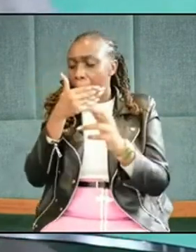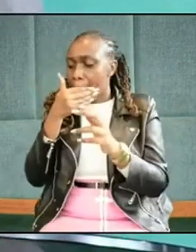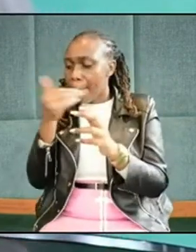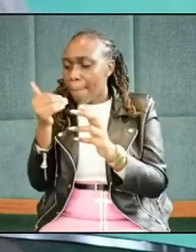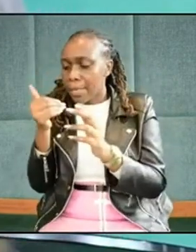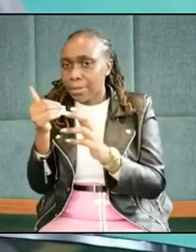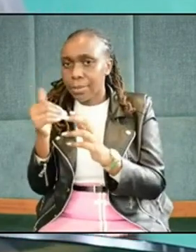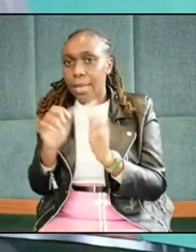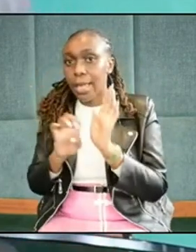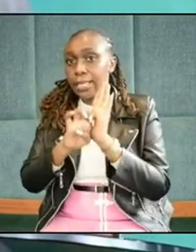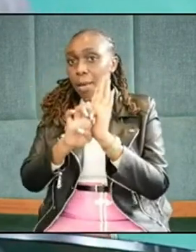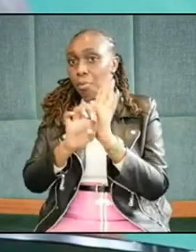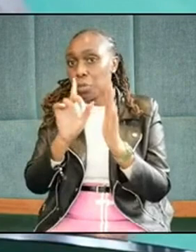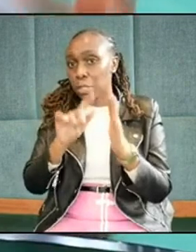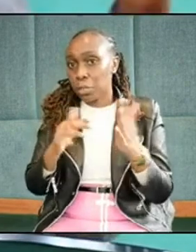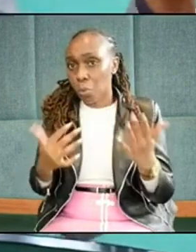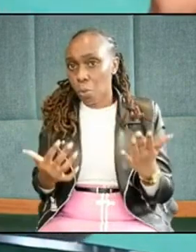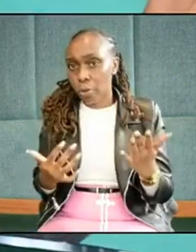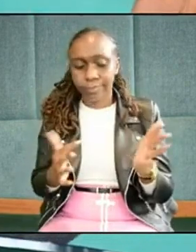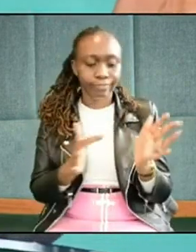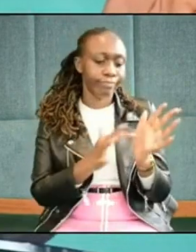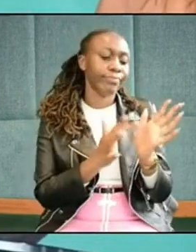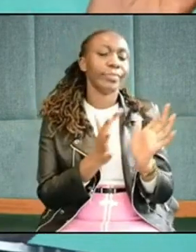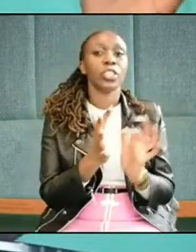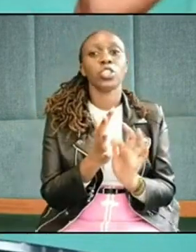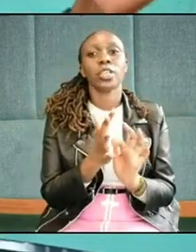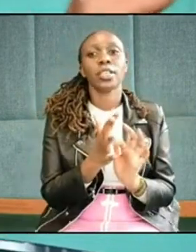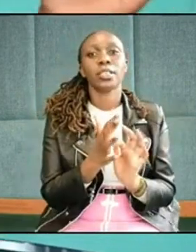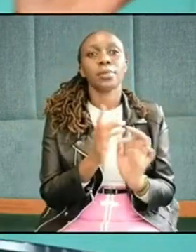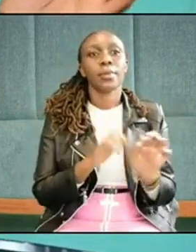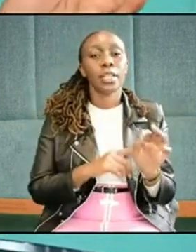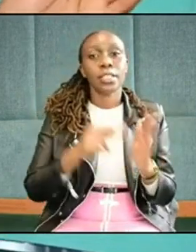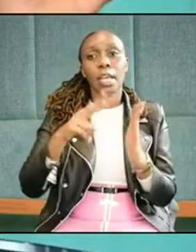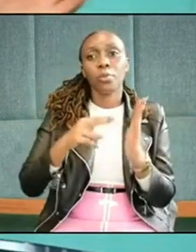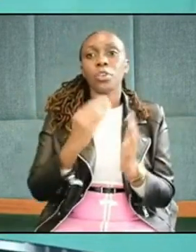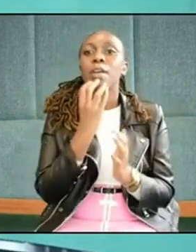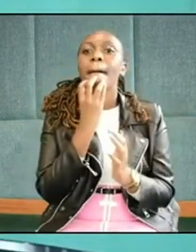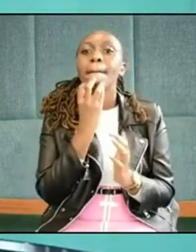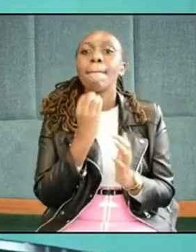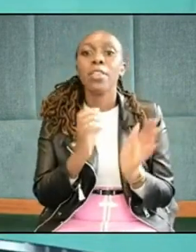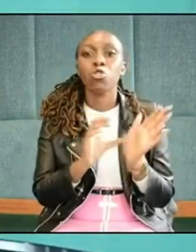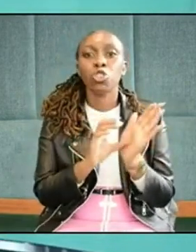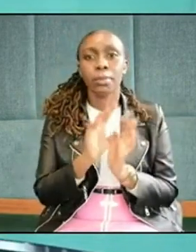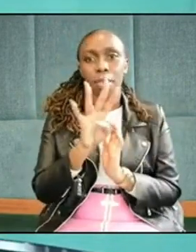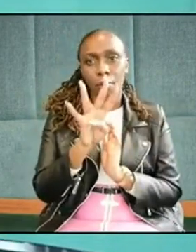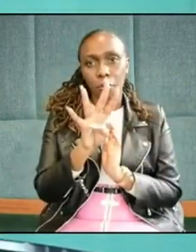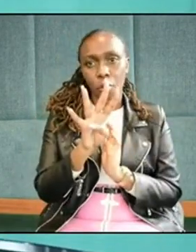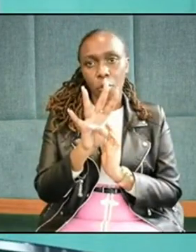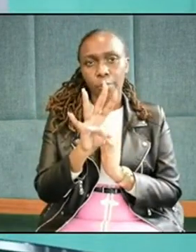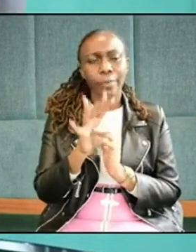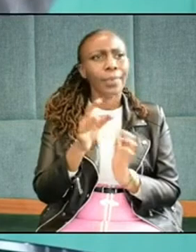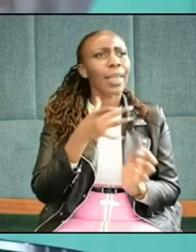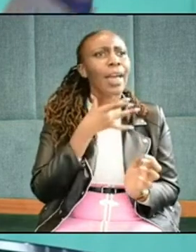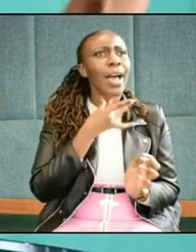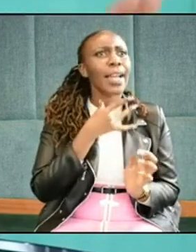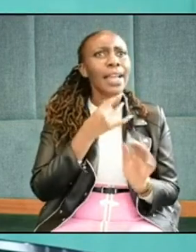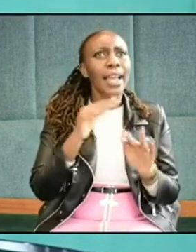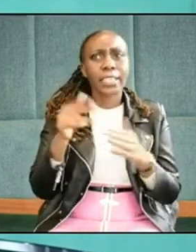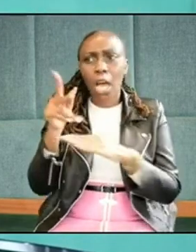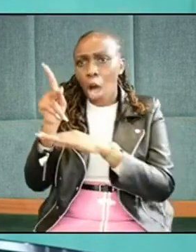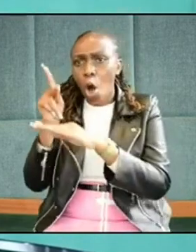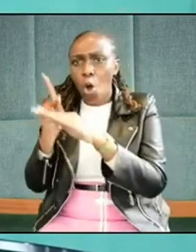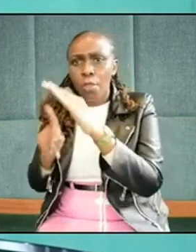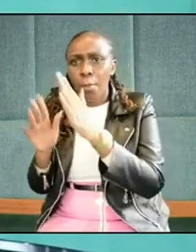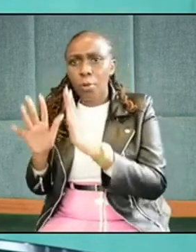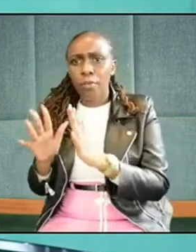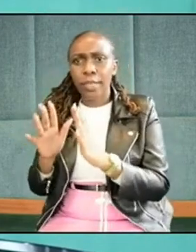in the word of God is Jesus Christ. When you go to Matthew chapter 4, I like the way the prophetess of the